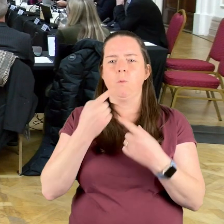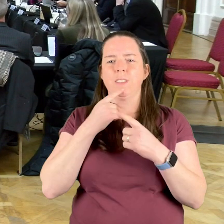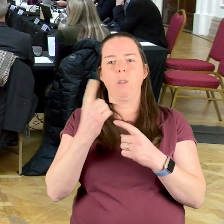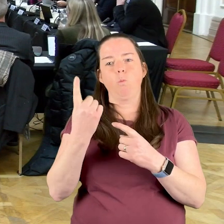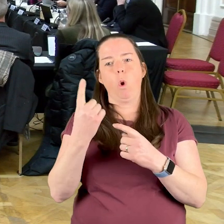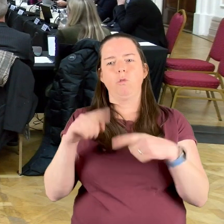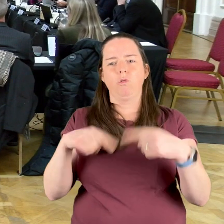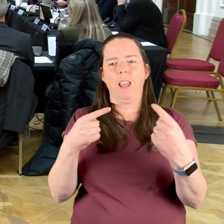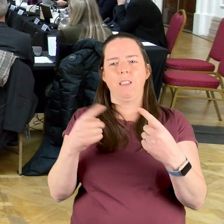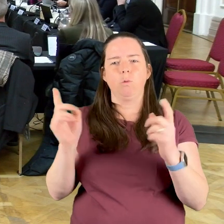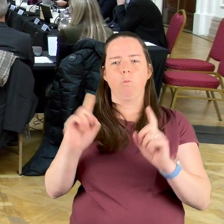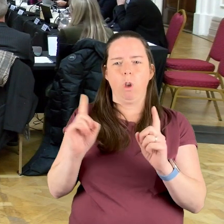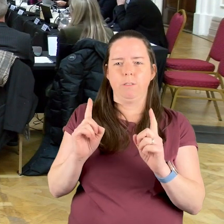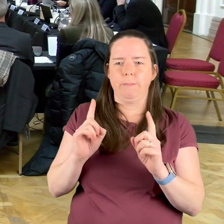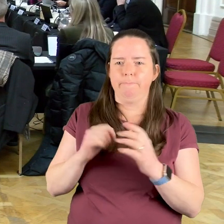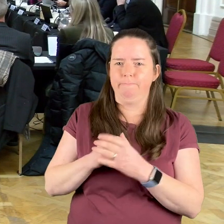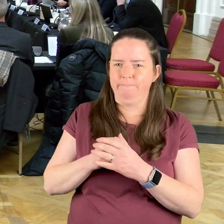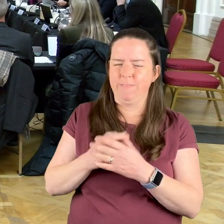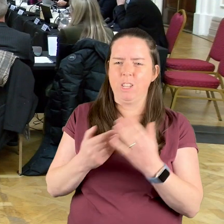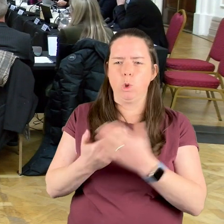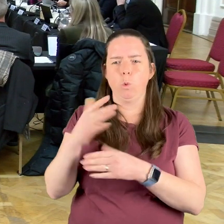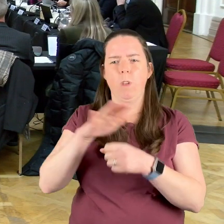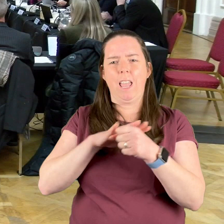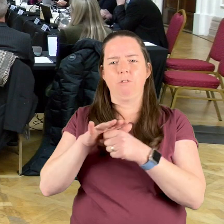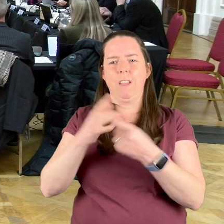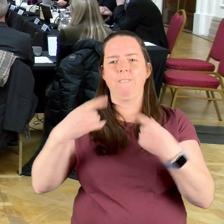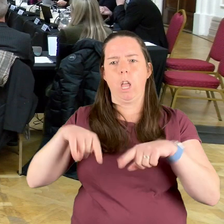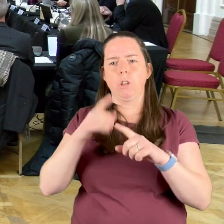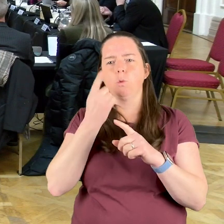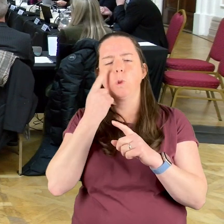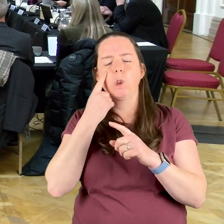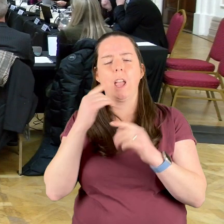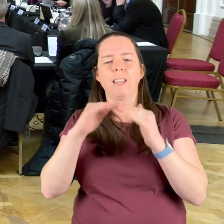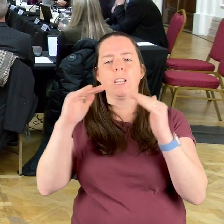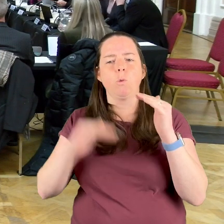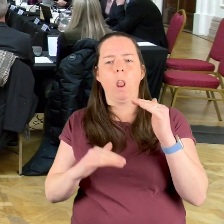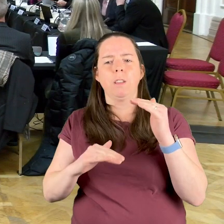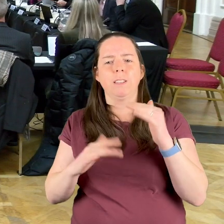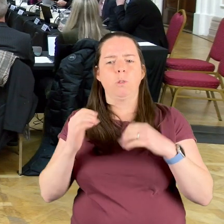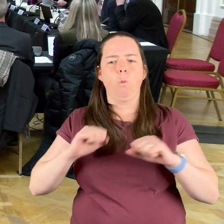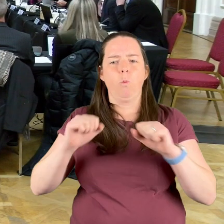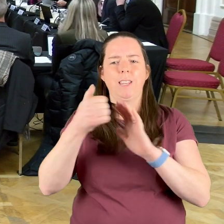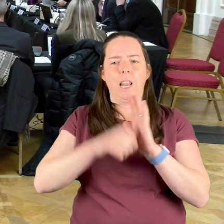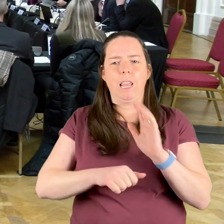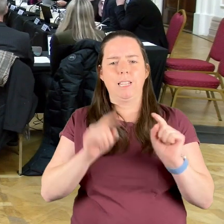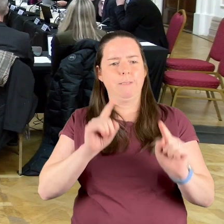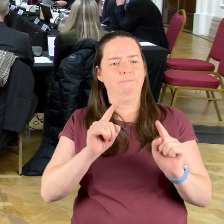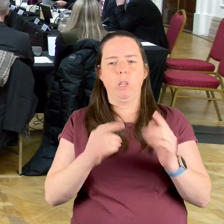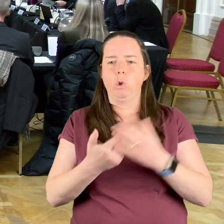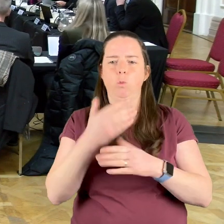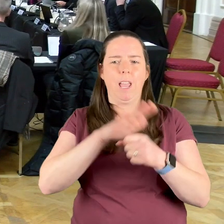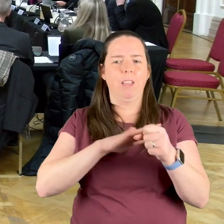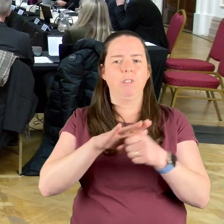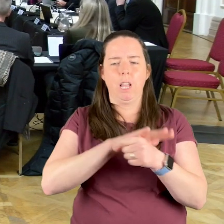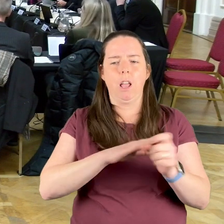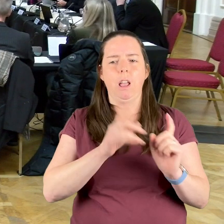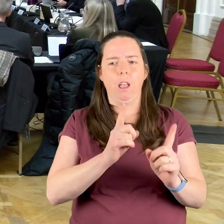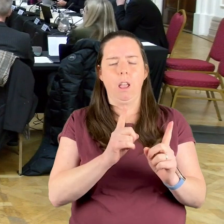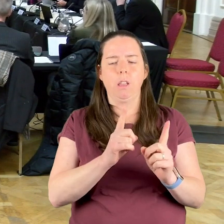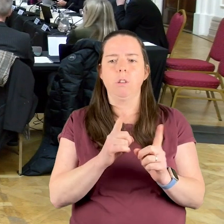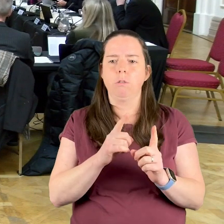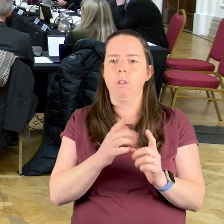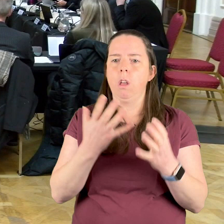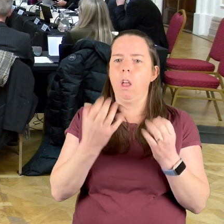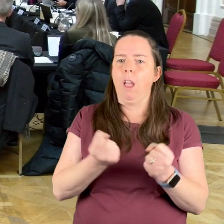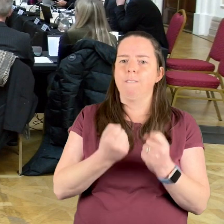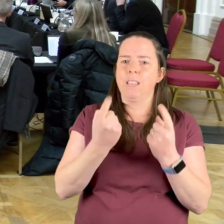challenge actually around it. It's a fairly new area for us to look at around inequalities in